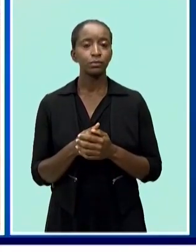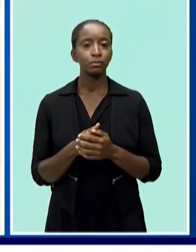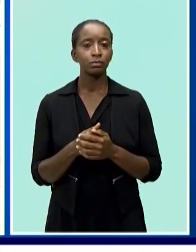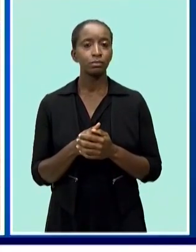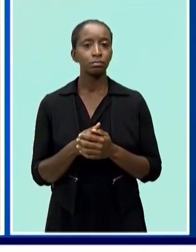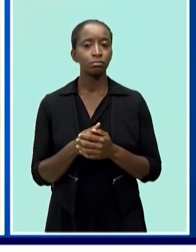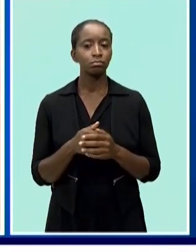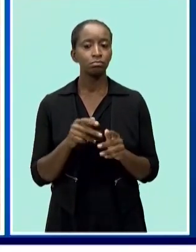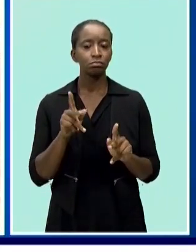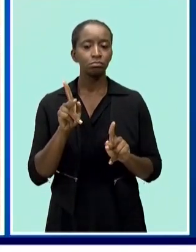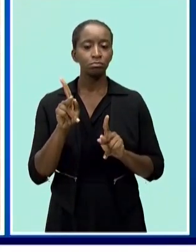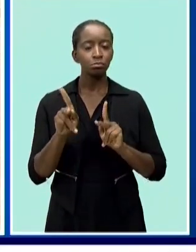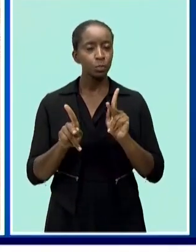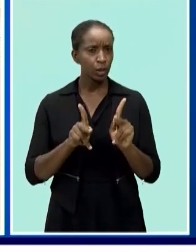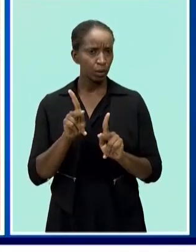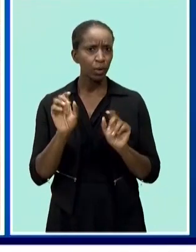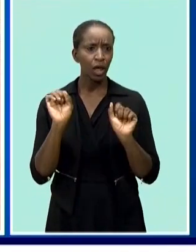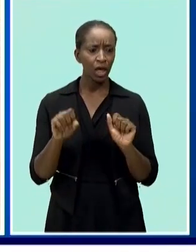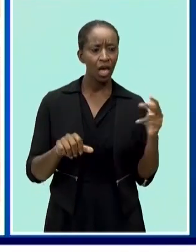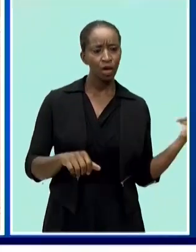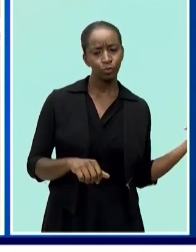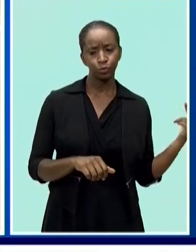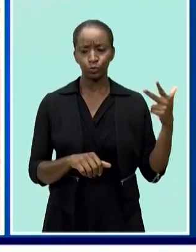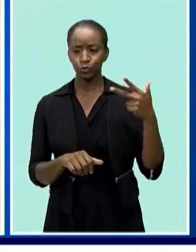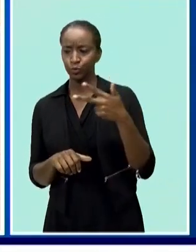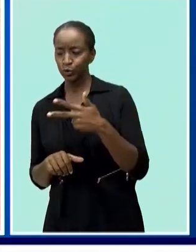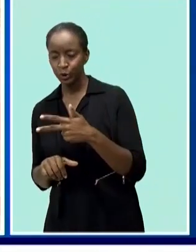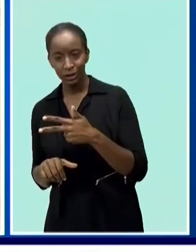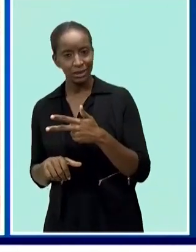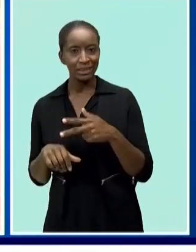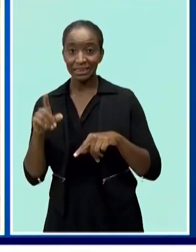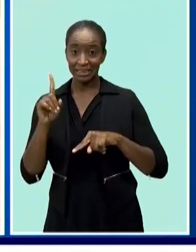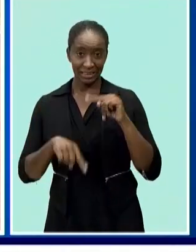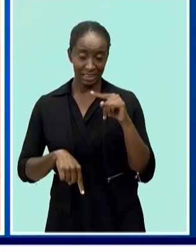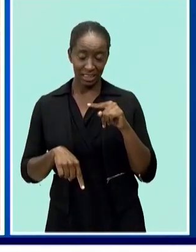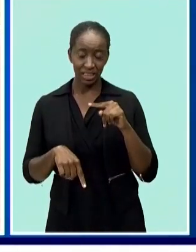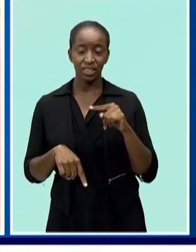get directly to the site right here at Barclays